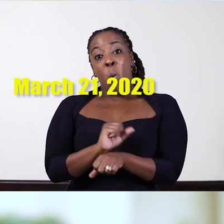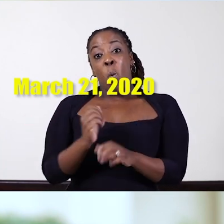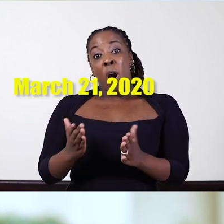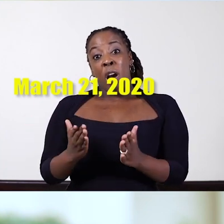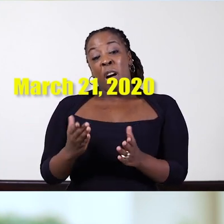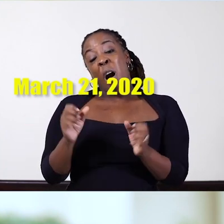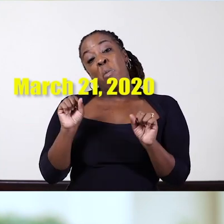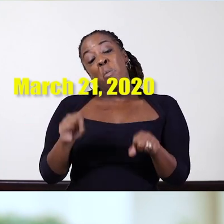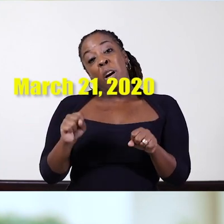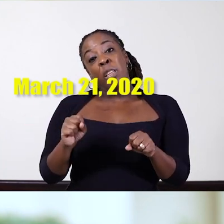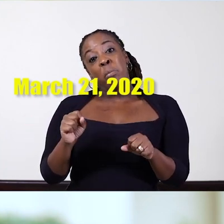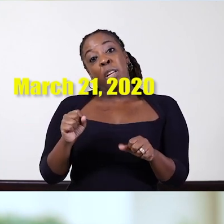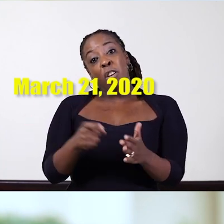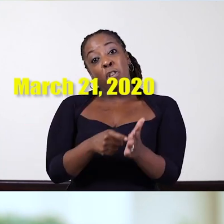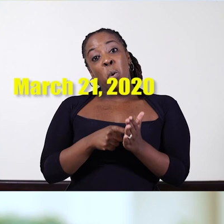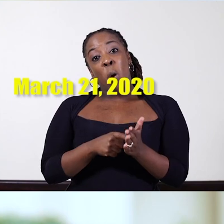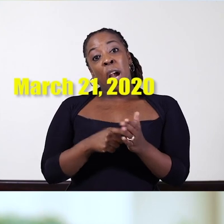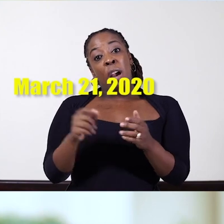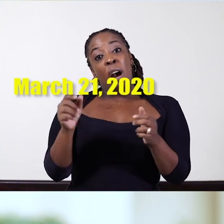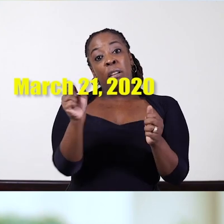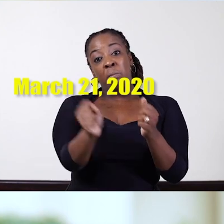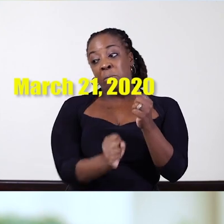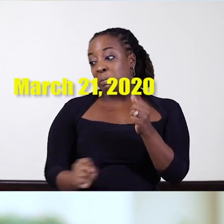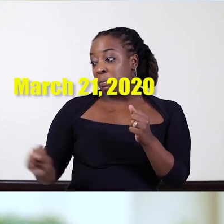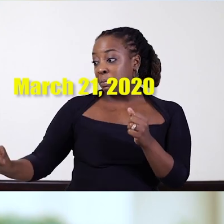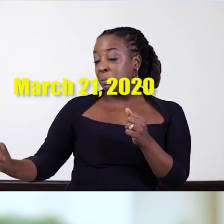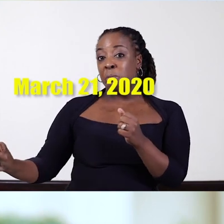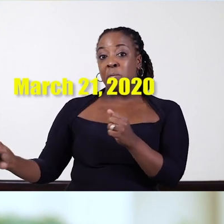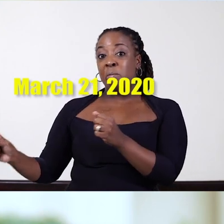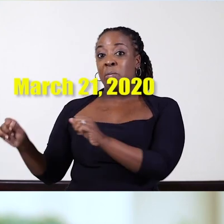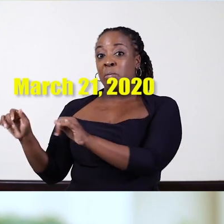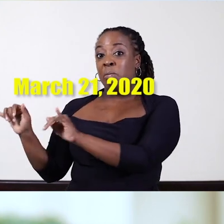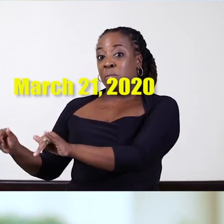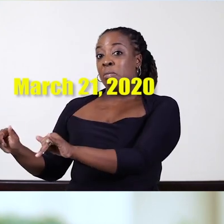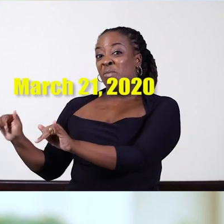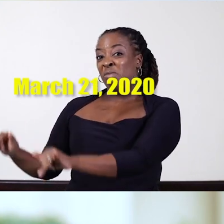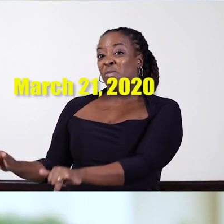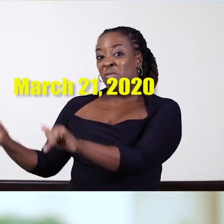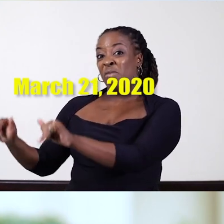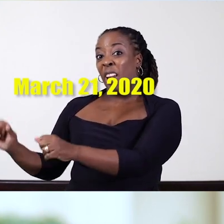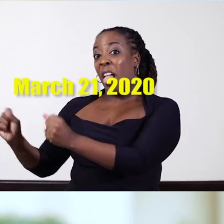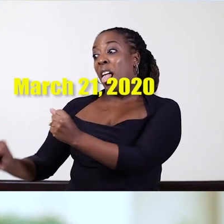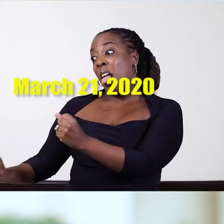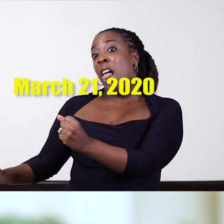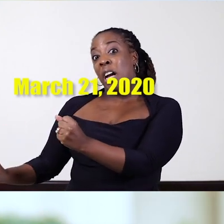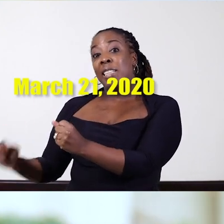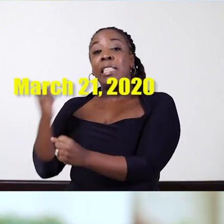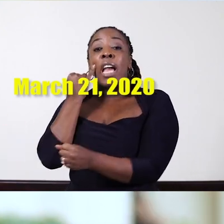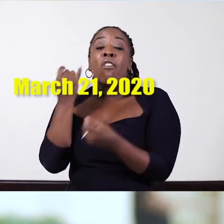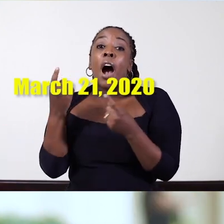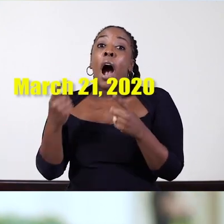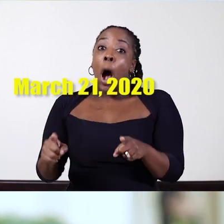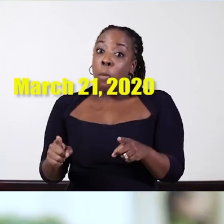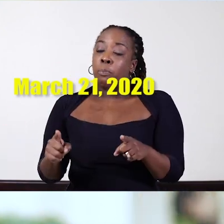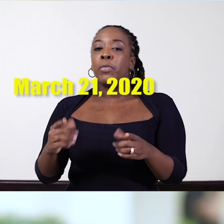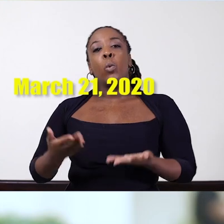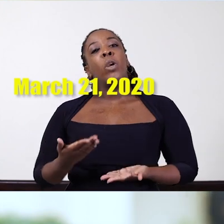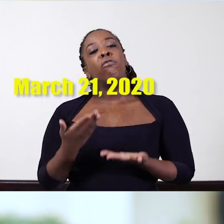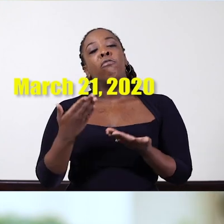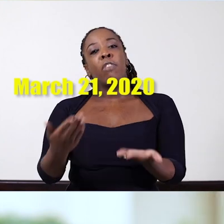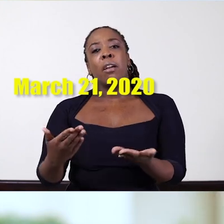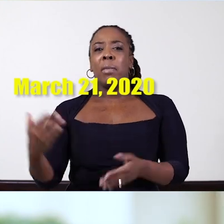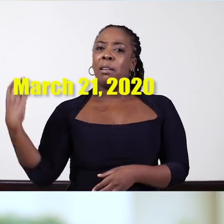be quarantined or isolated for an extended period. In these instances, we are recommending to